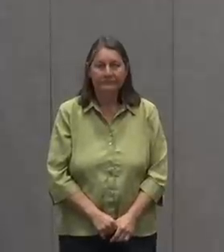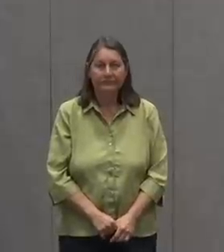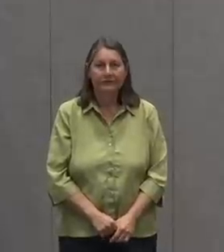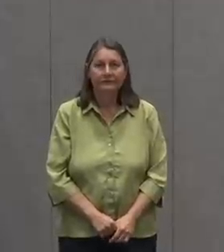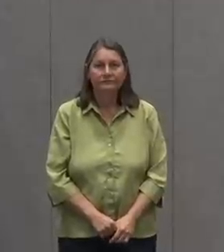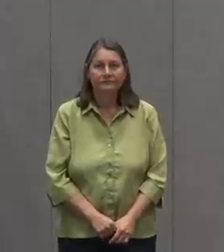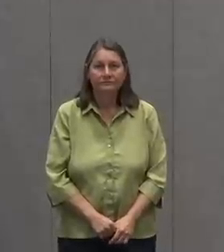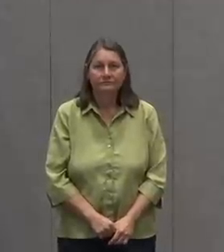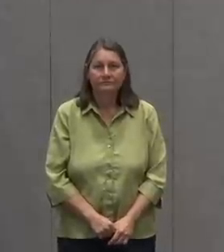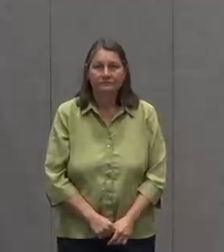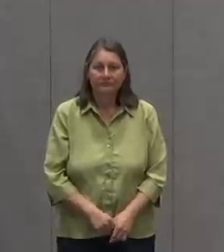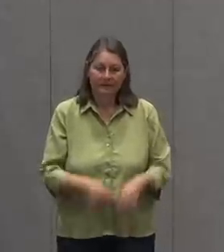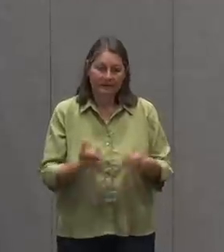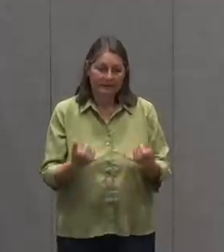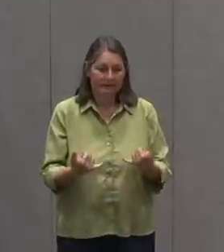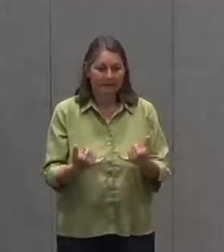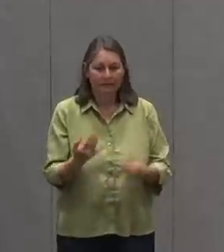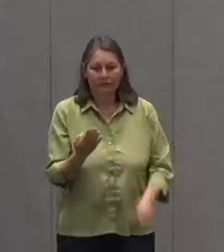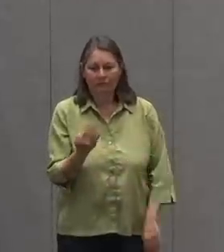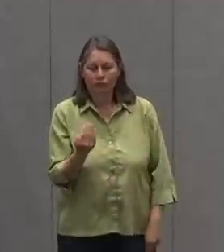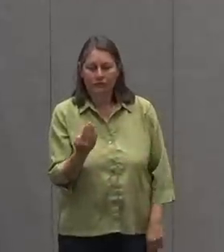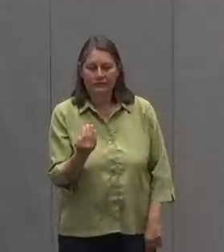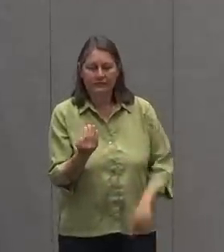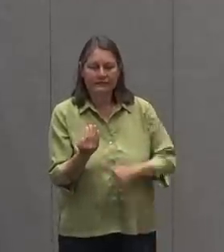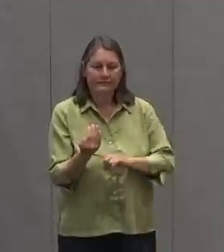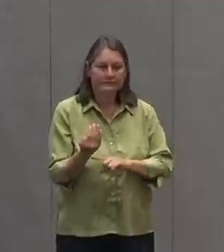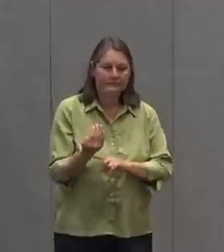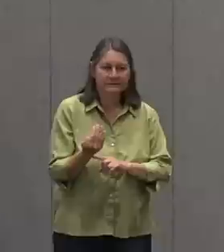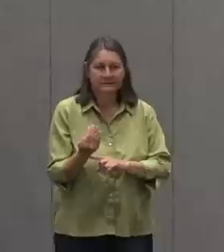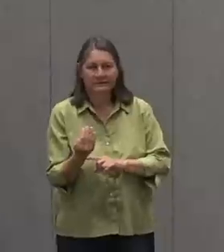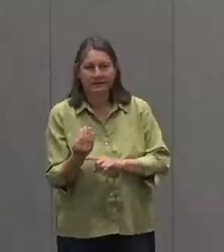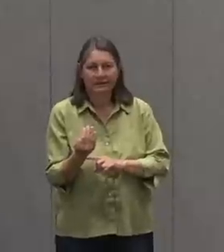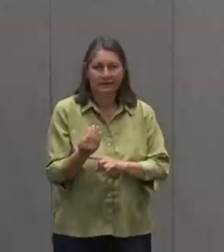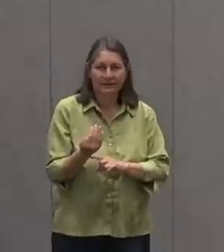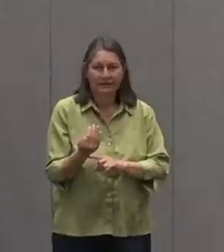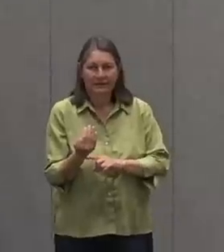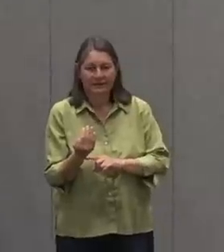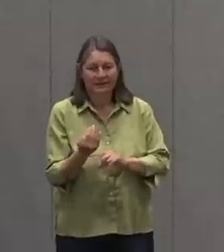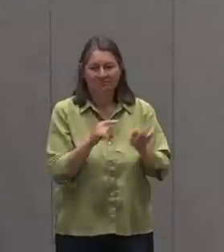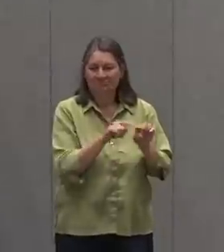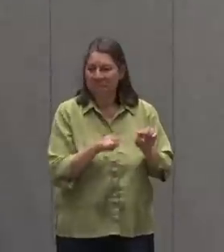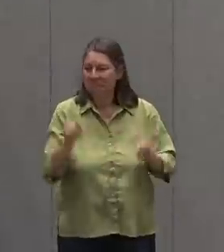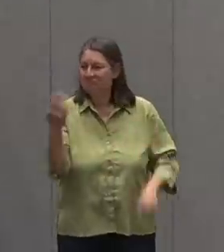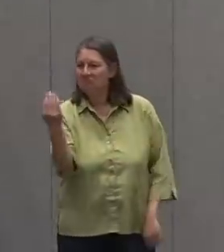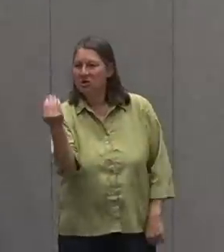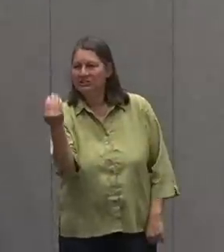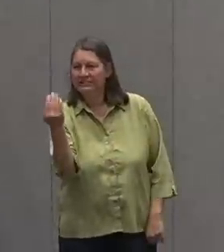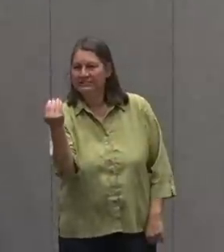And now I have a 14. That 14 is going to go right over here.